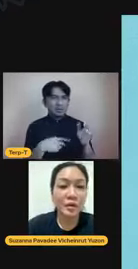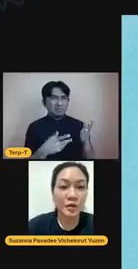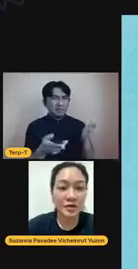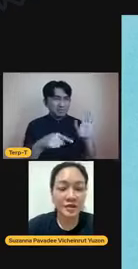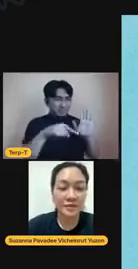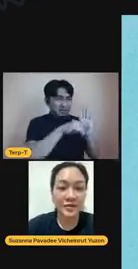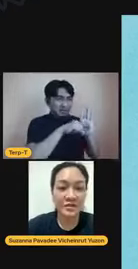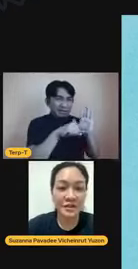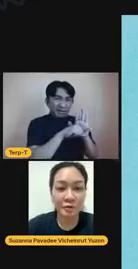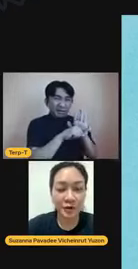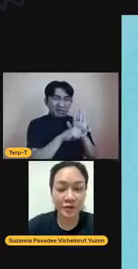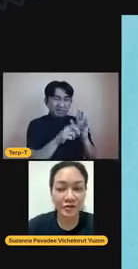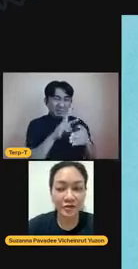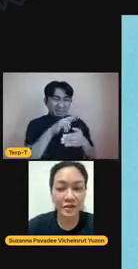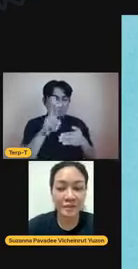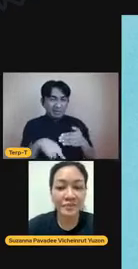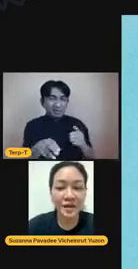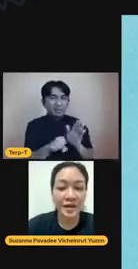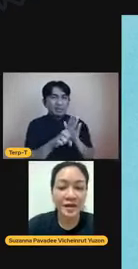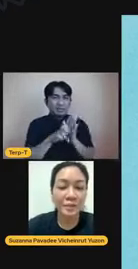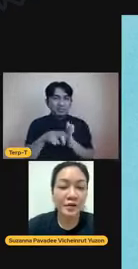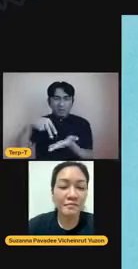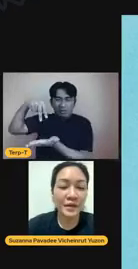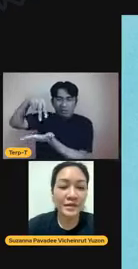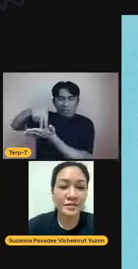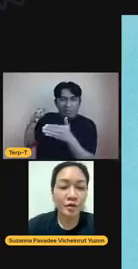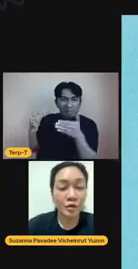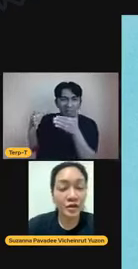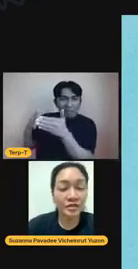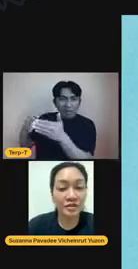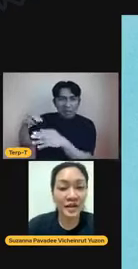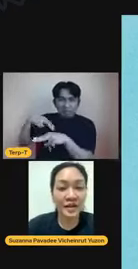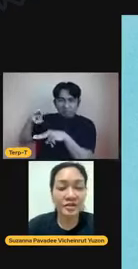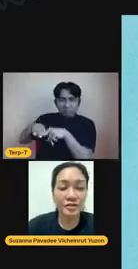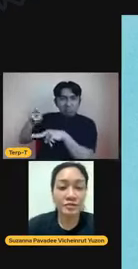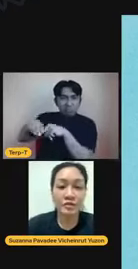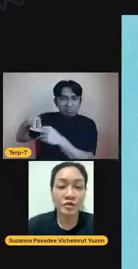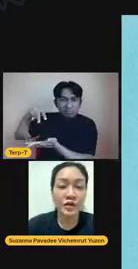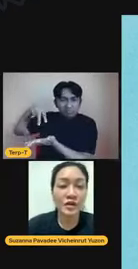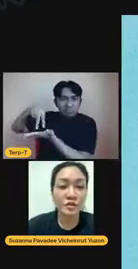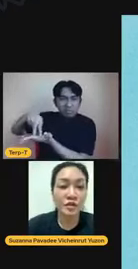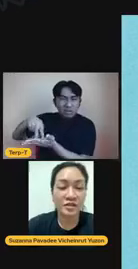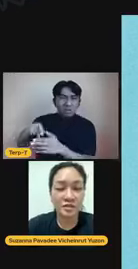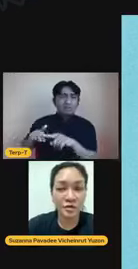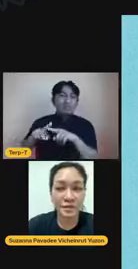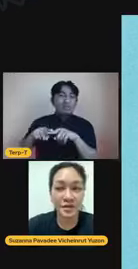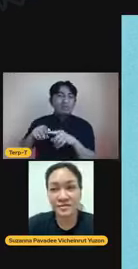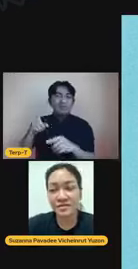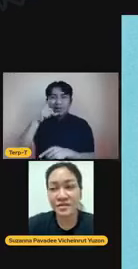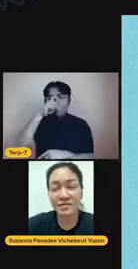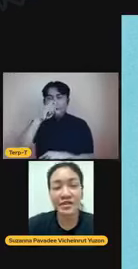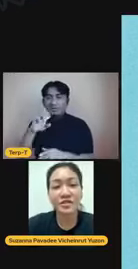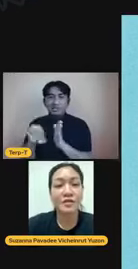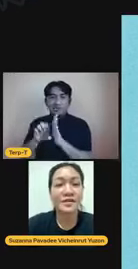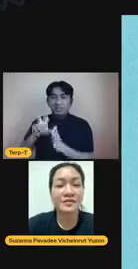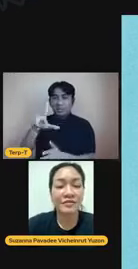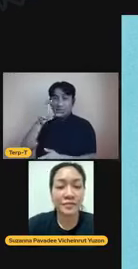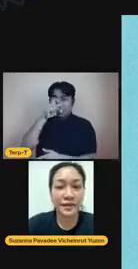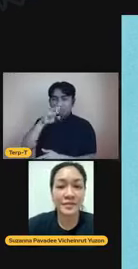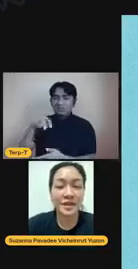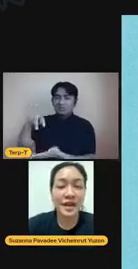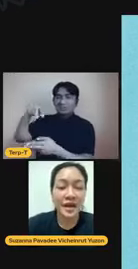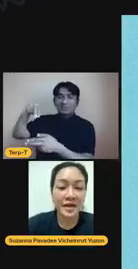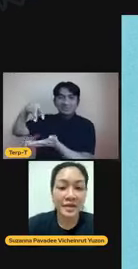stand in the corner facing the wall for the number of minutes according to their age. So if they're 3 years old, it's 3 minutes. If they're 7 years old,